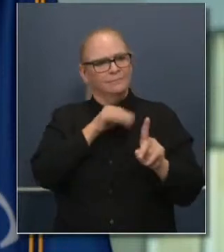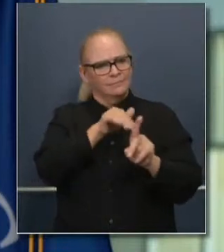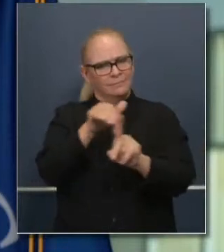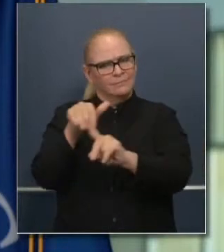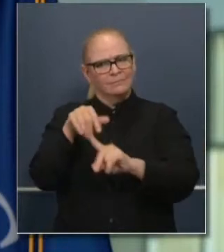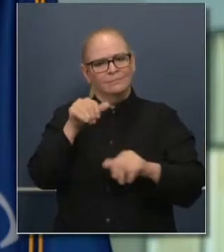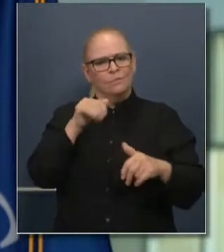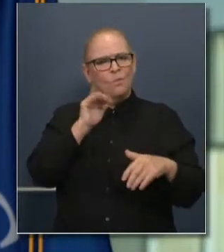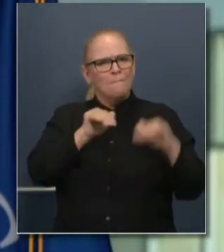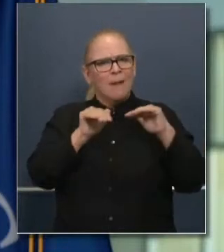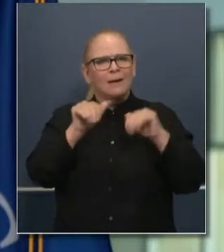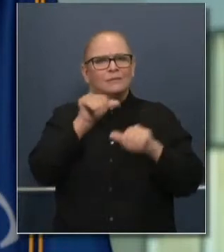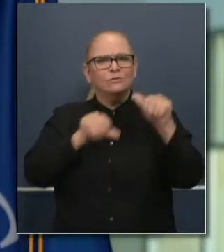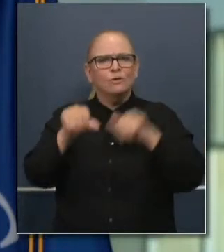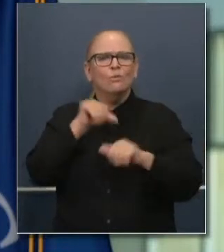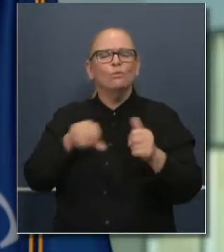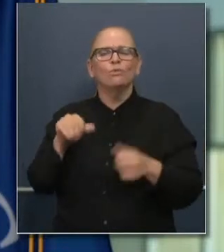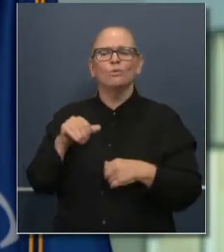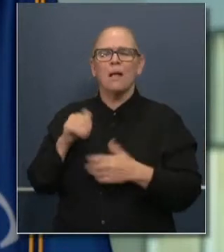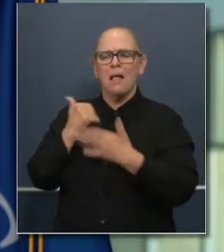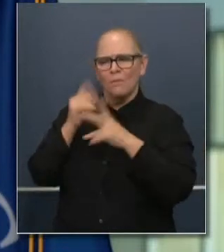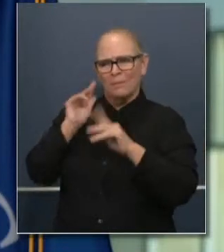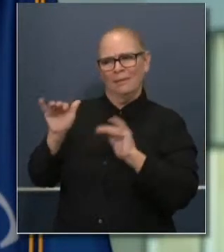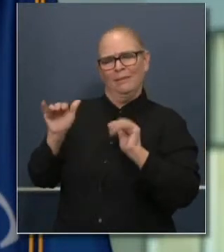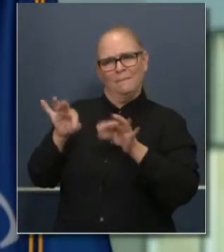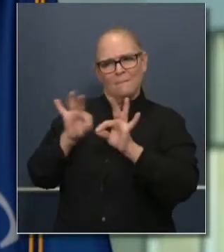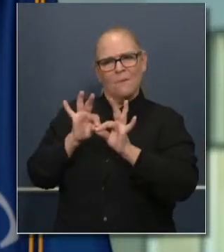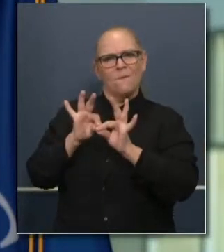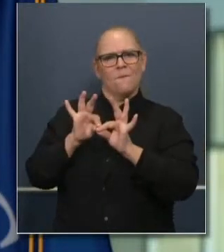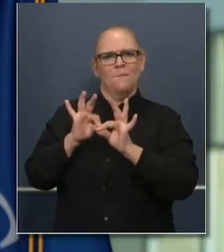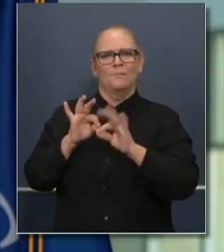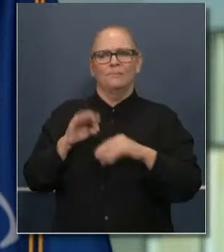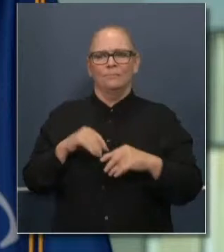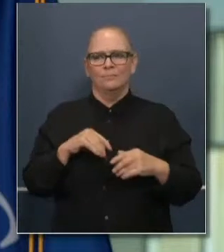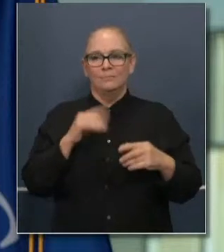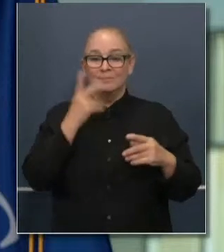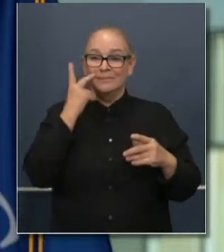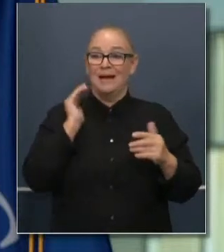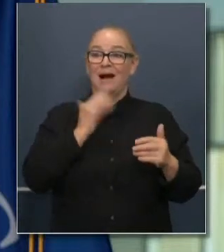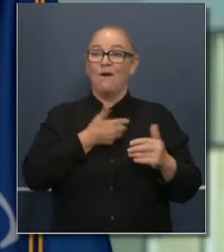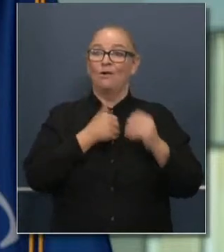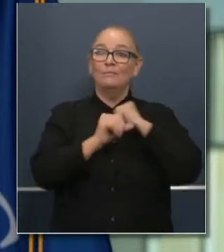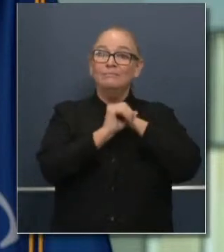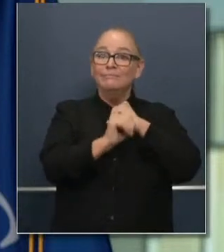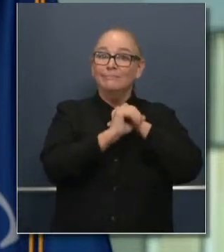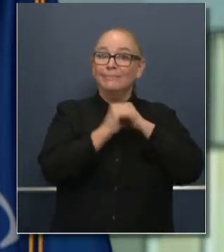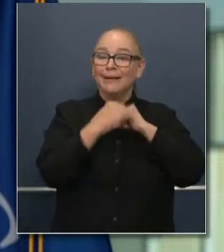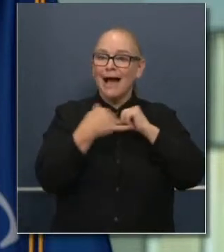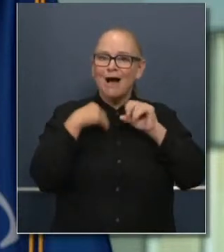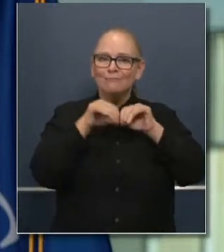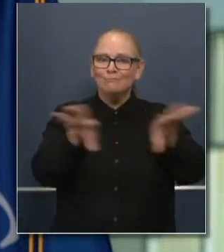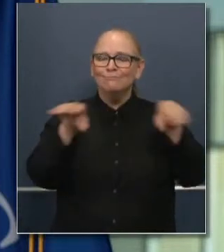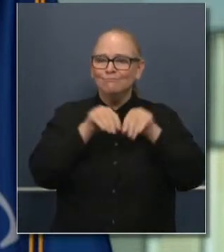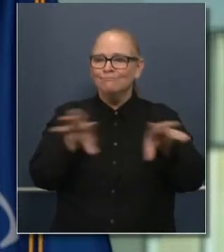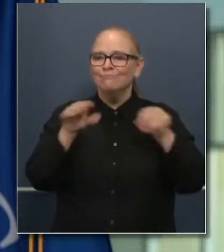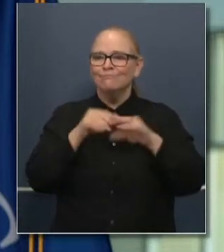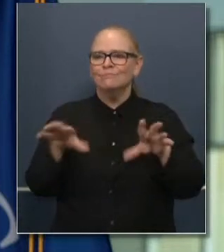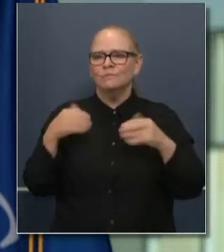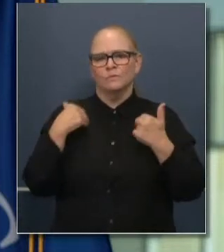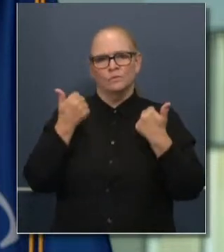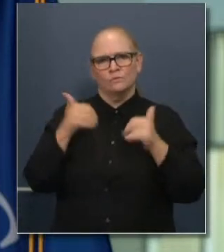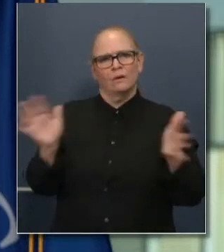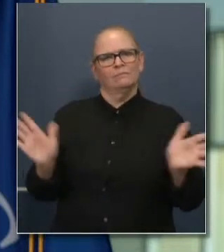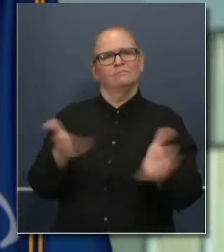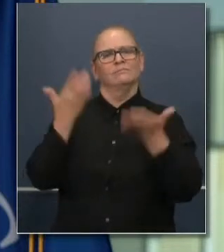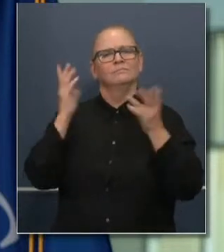an educational environment. And that's what you're seeing with our PSA campaign, increased efforts around raising